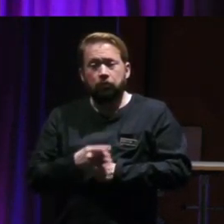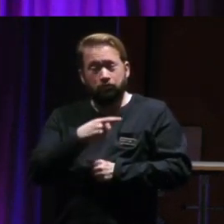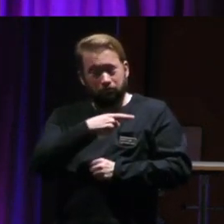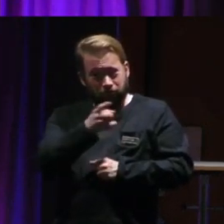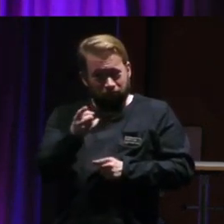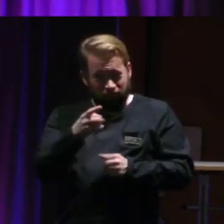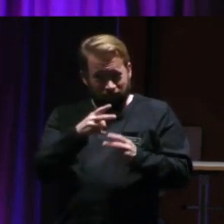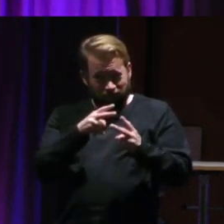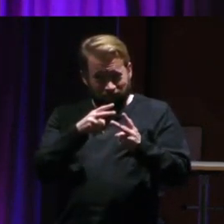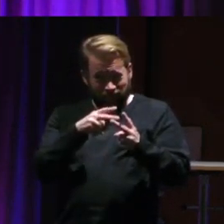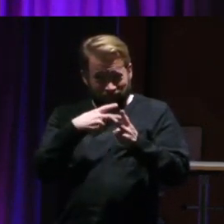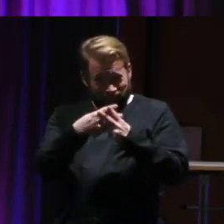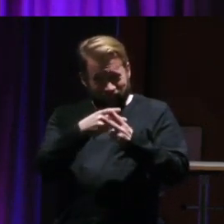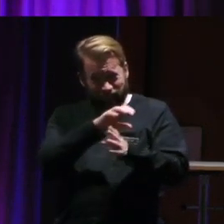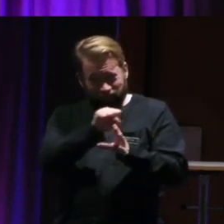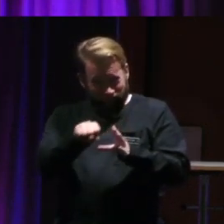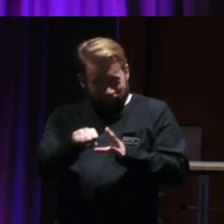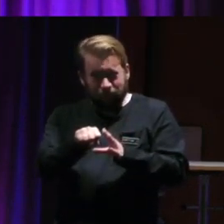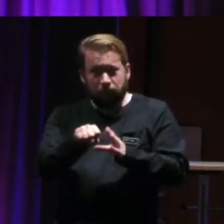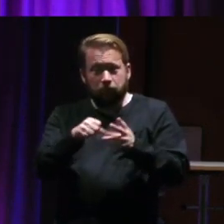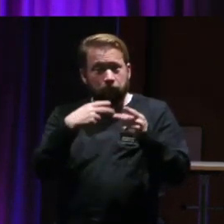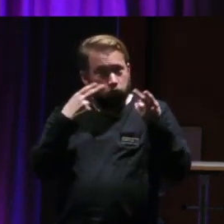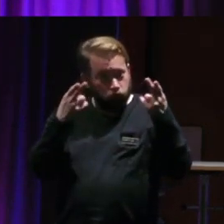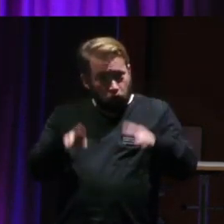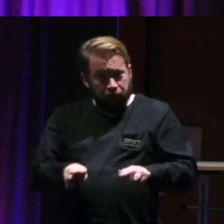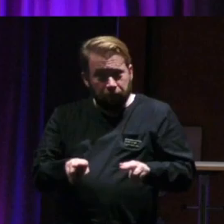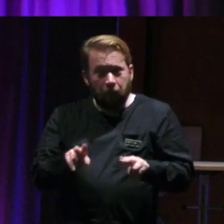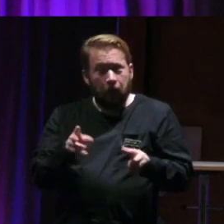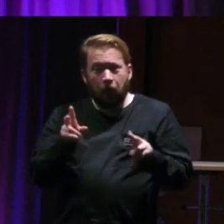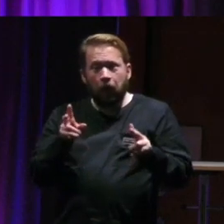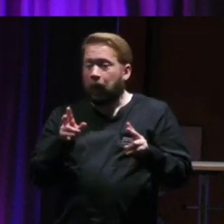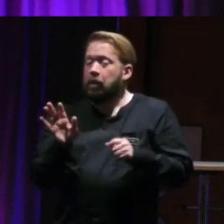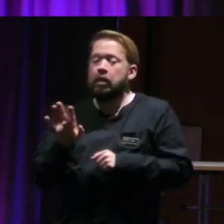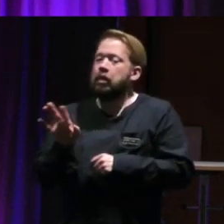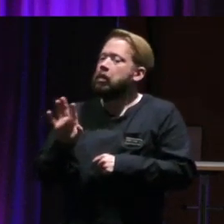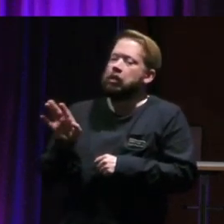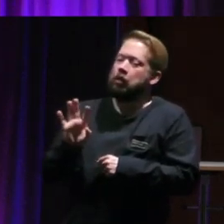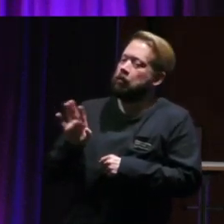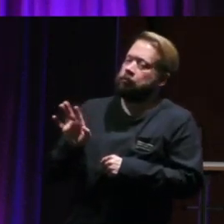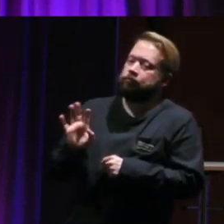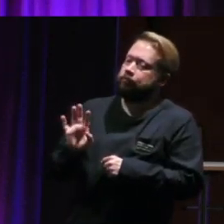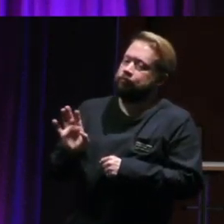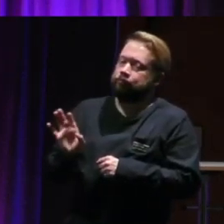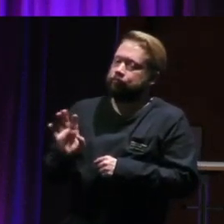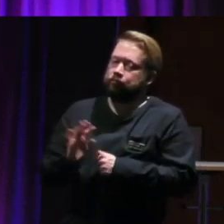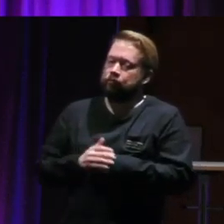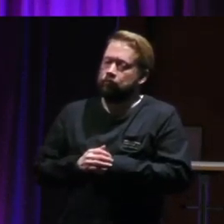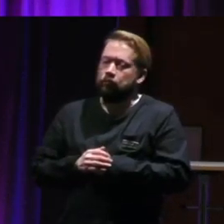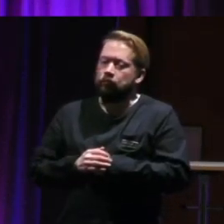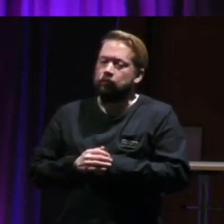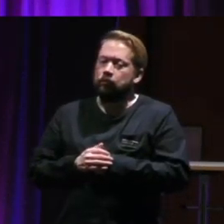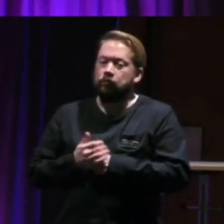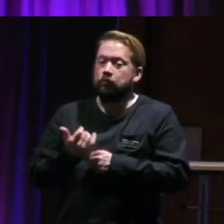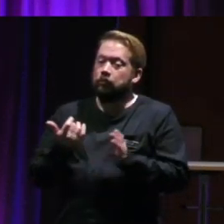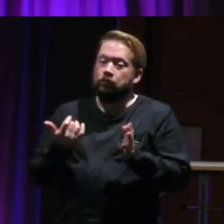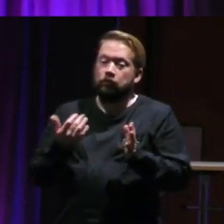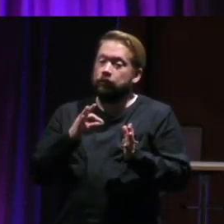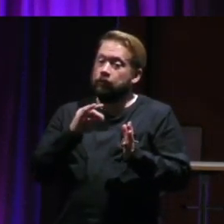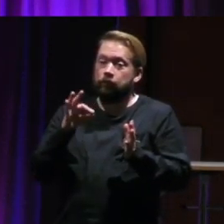arrested? Were they also sentenced, or were they just? No, the case is still going. The case is still going. That's